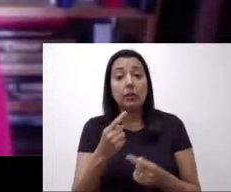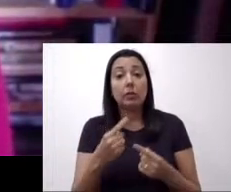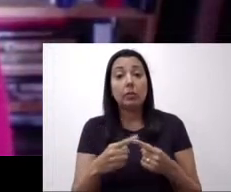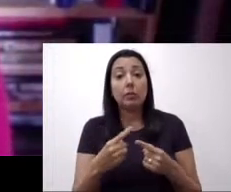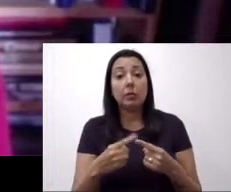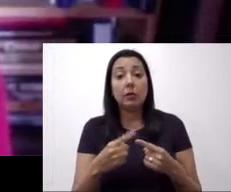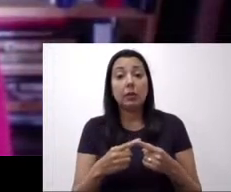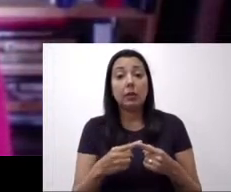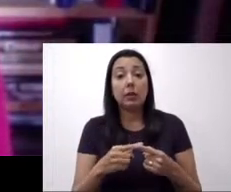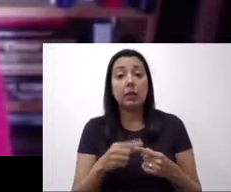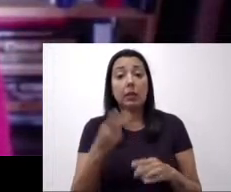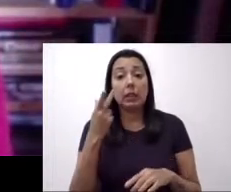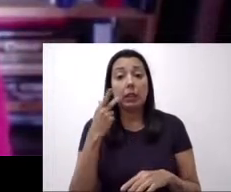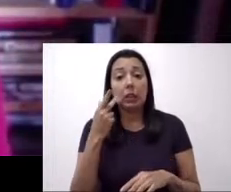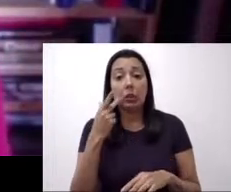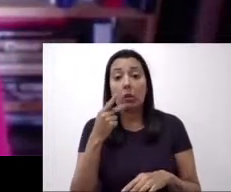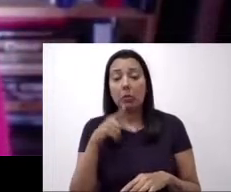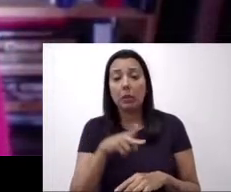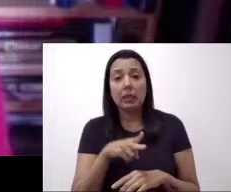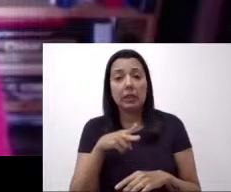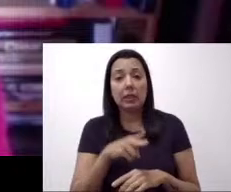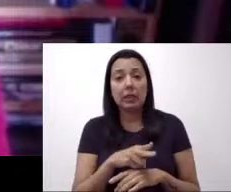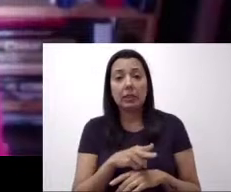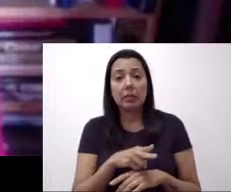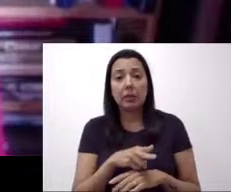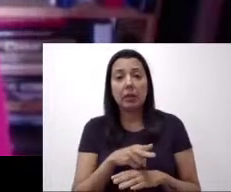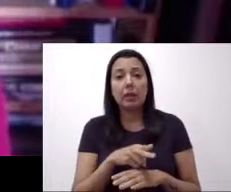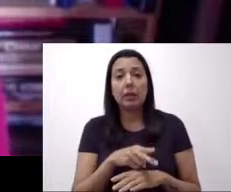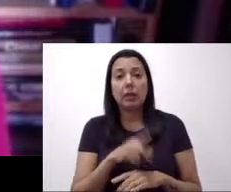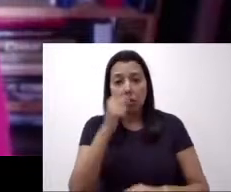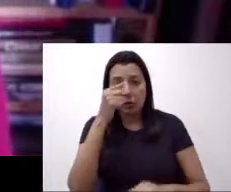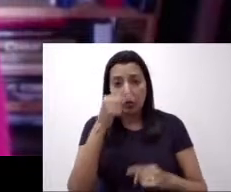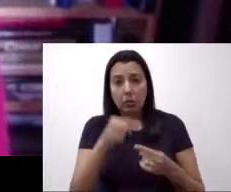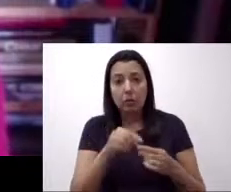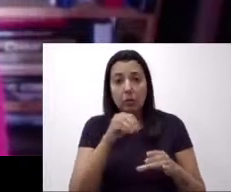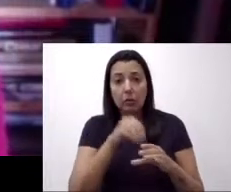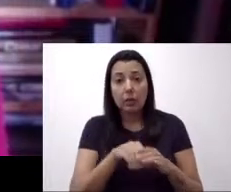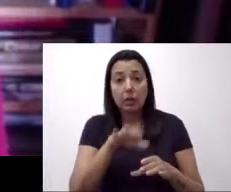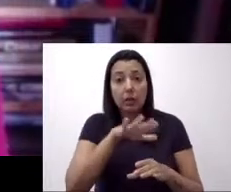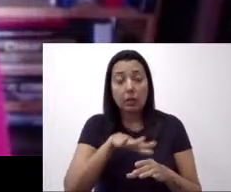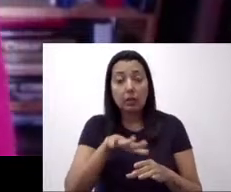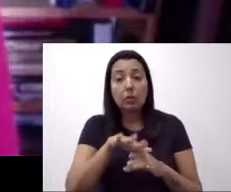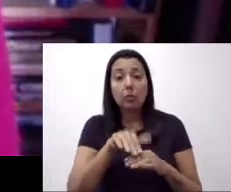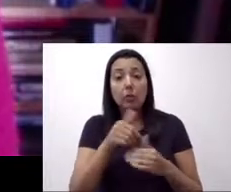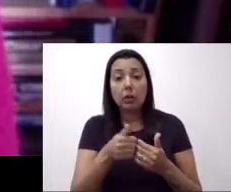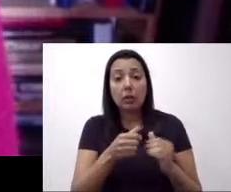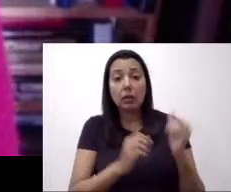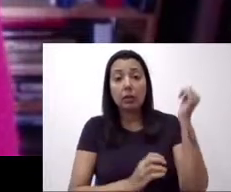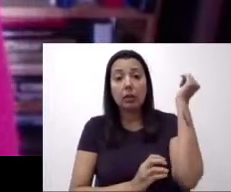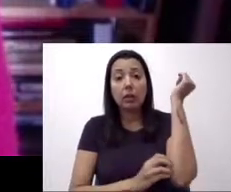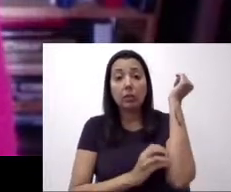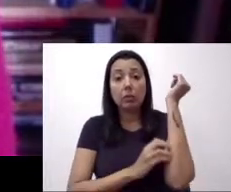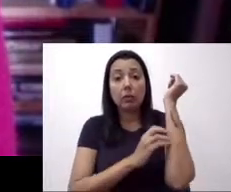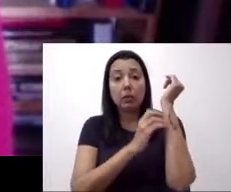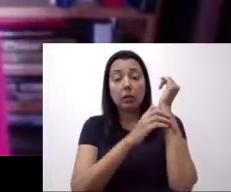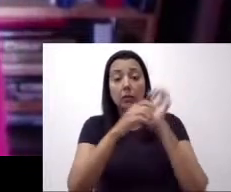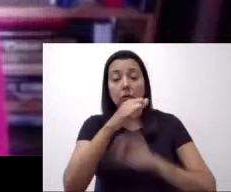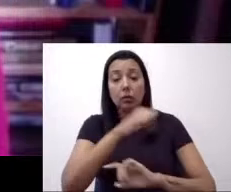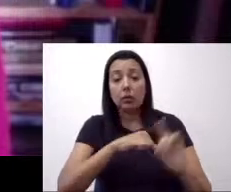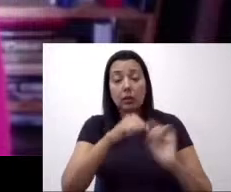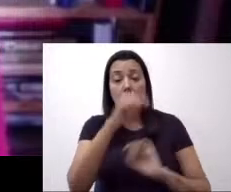always consensual in bureaucracy and in society in general, so that